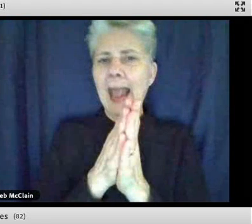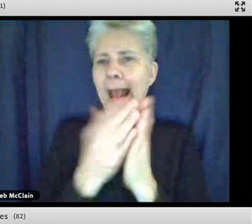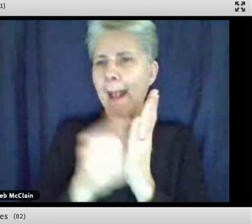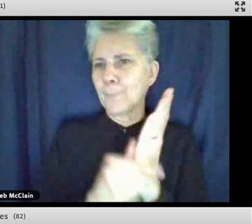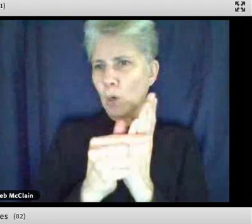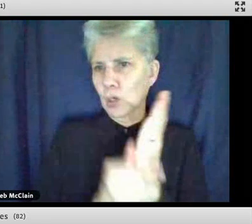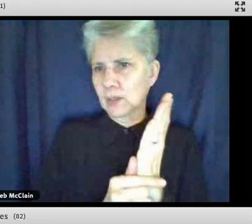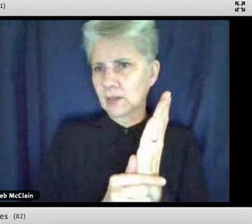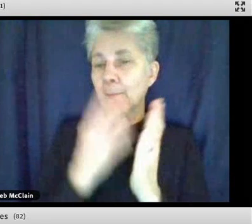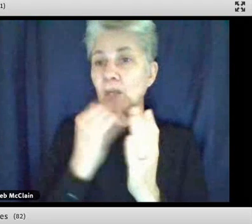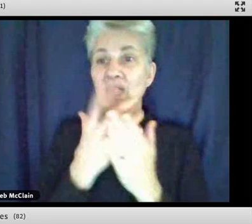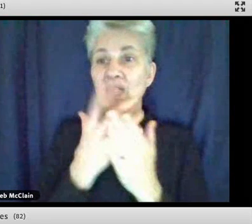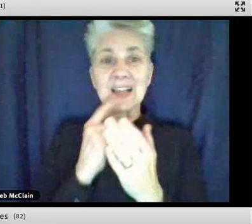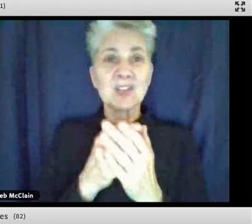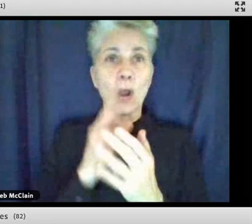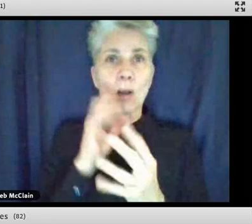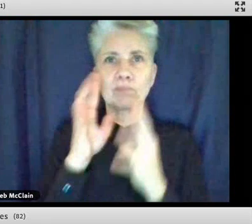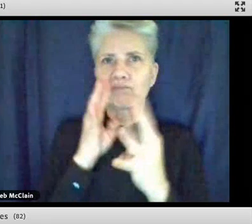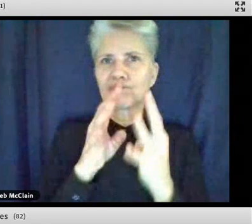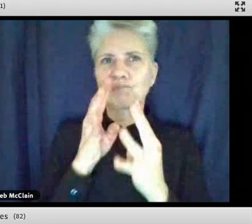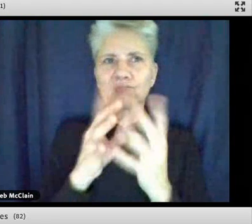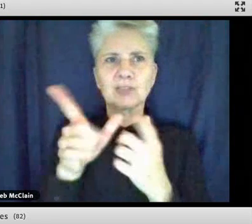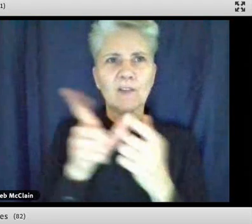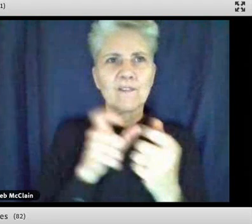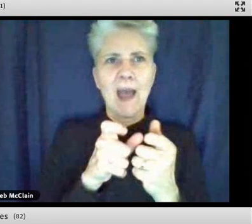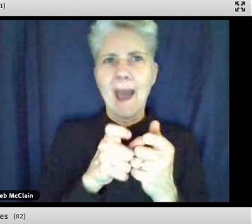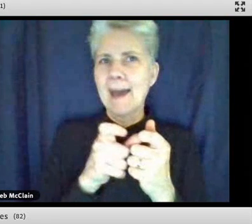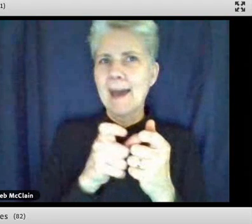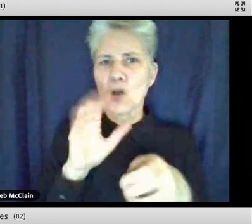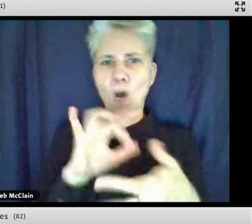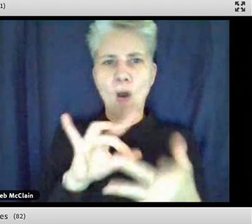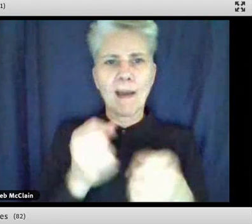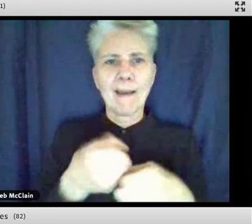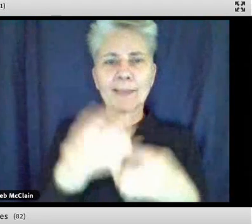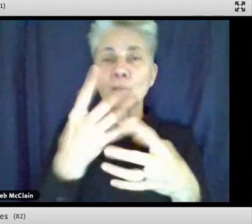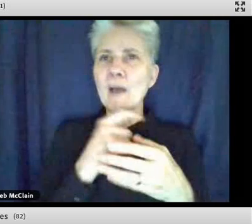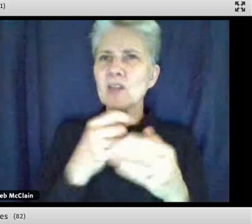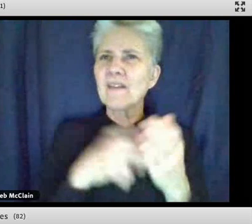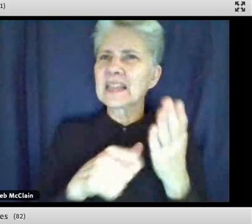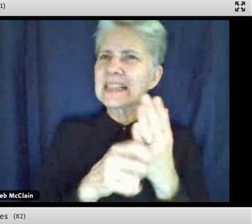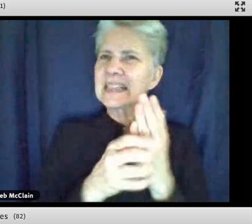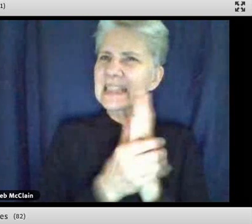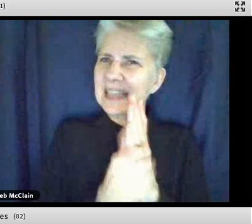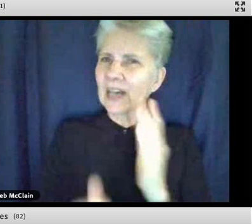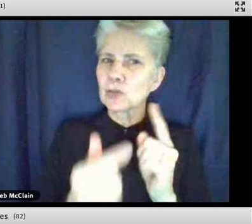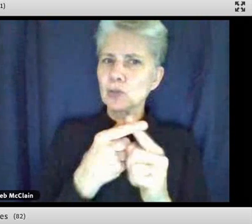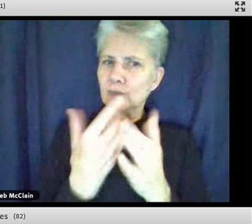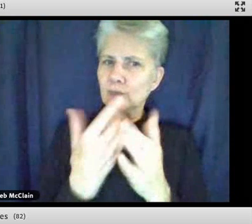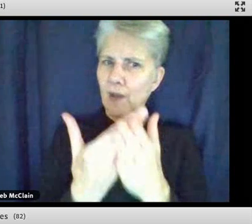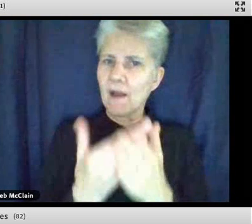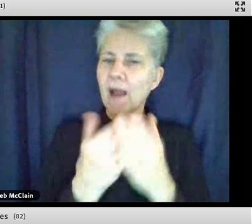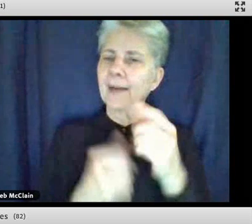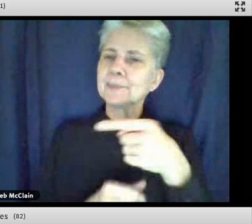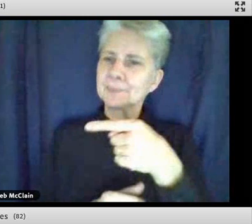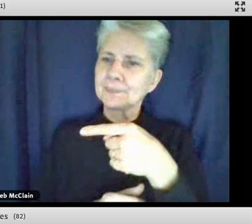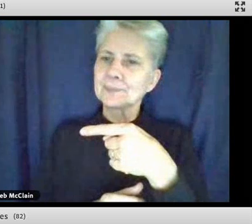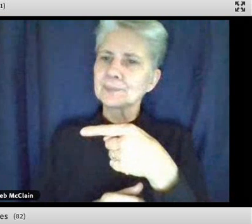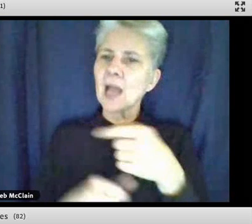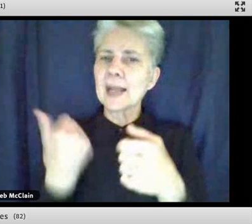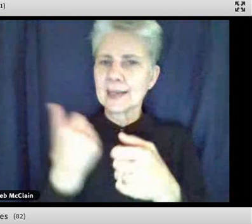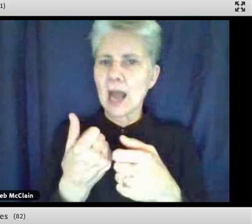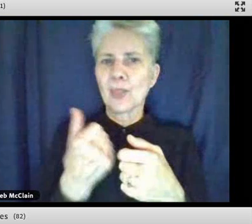things are coming out so fast, you need to have the skills to kind of verify. And this is another graphic over